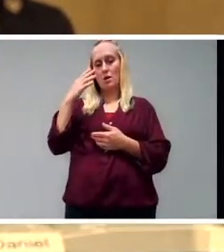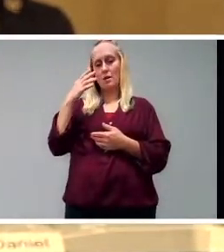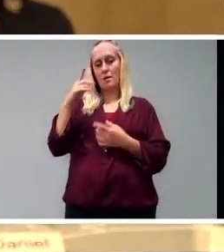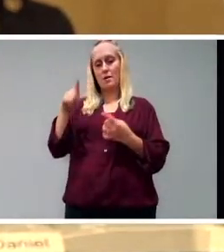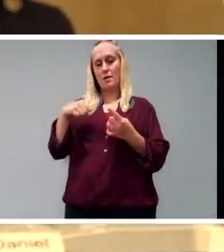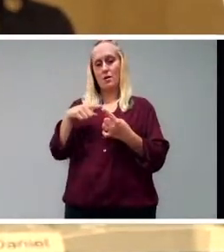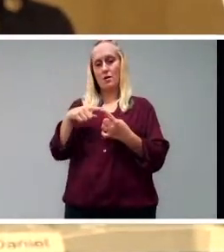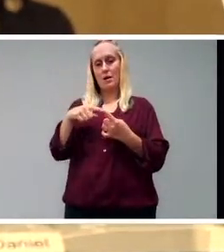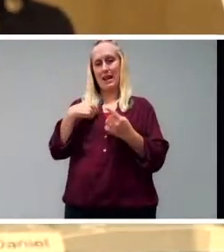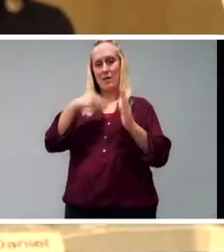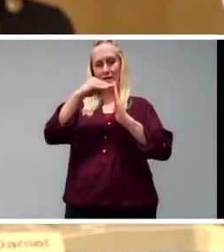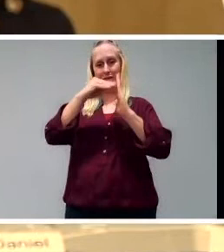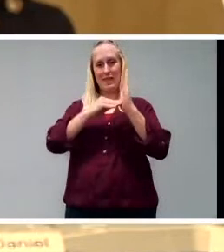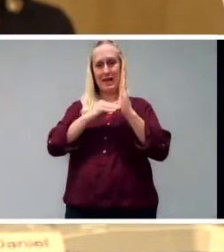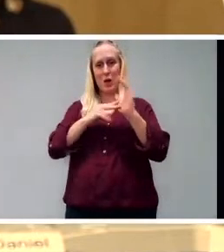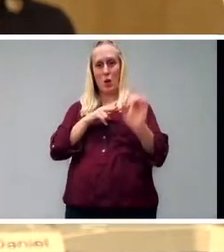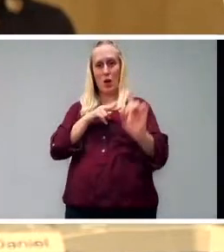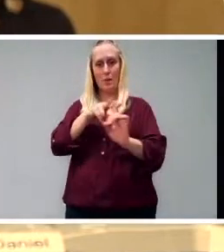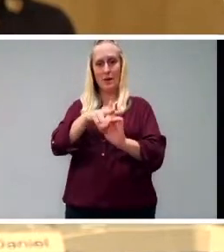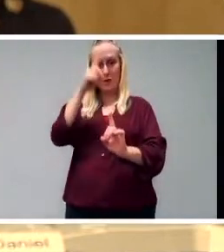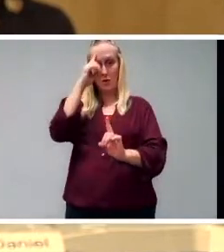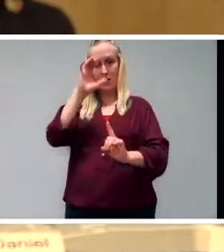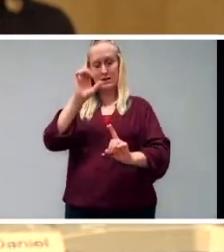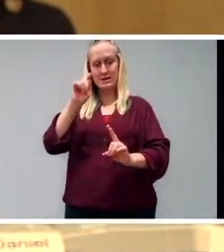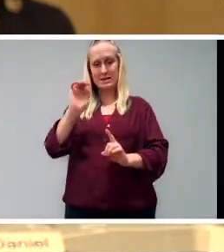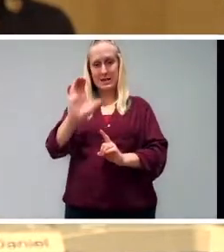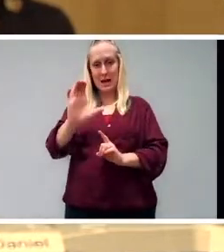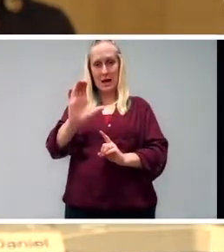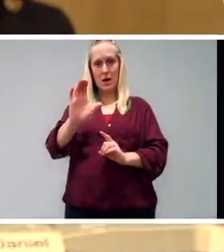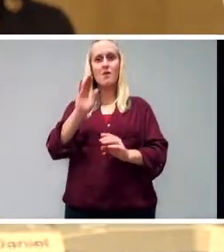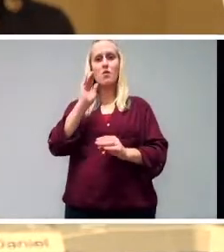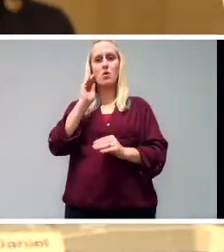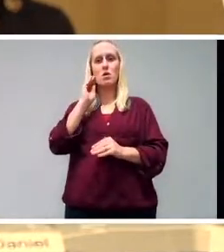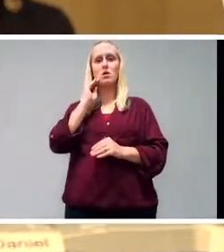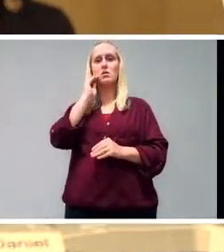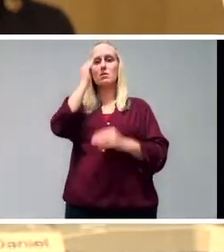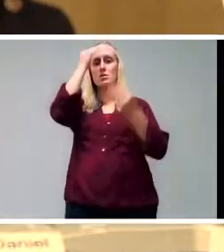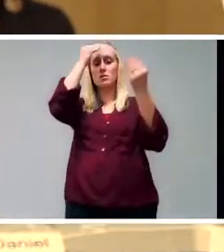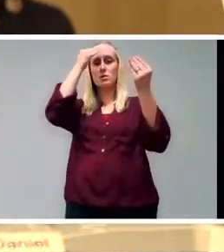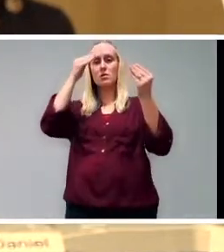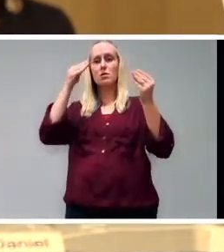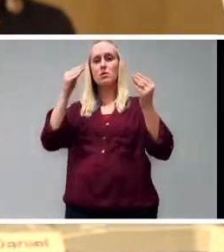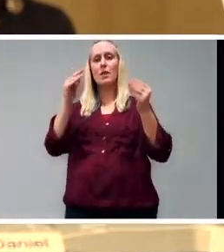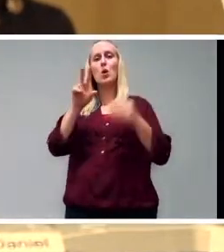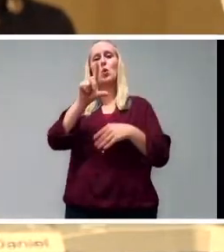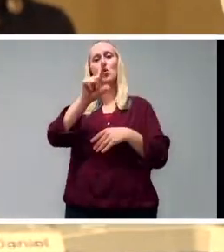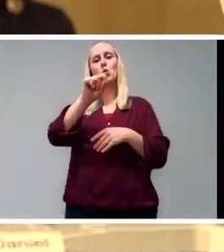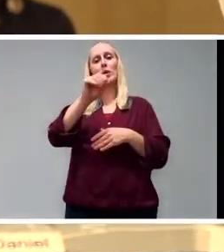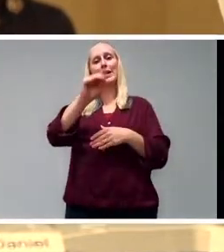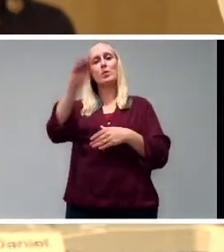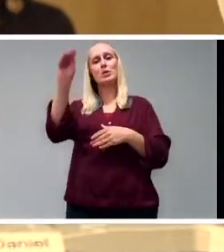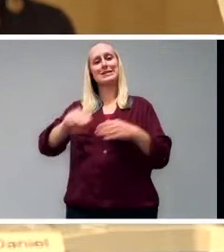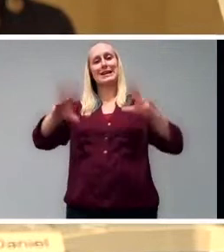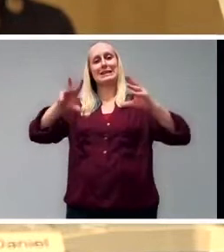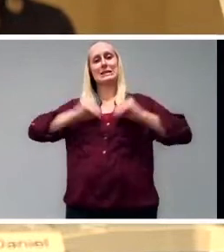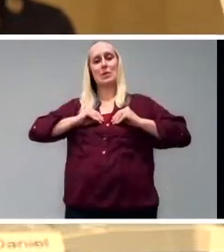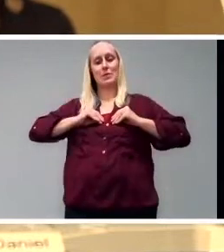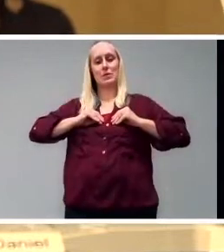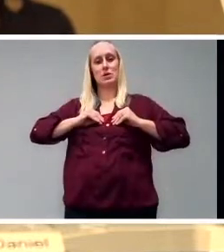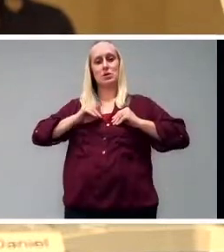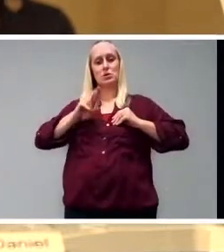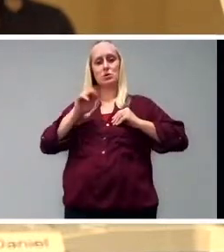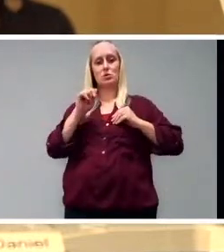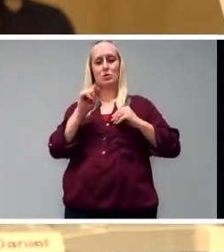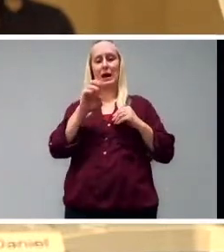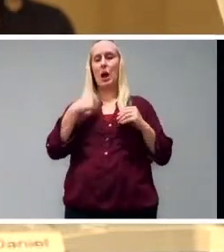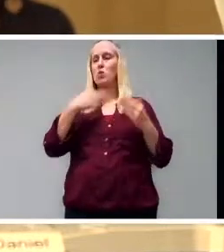out applications for CTEC at Cosmetology, there was a 20% acceptance rate. So mm-hmm. I was really, really